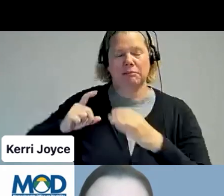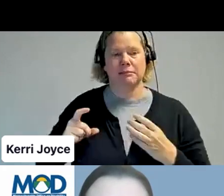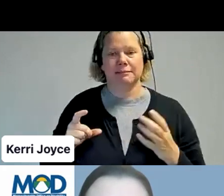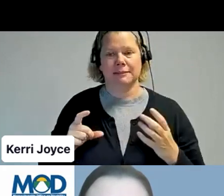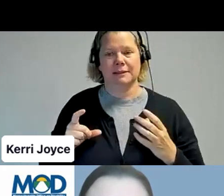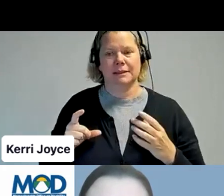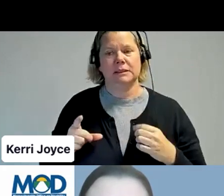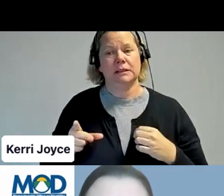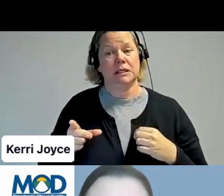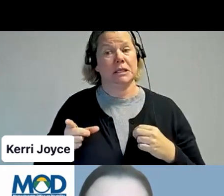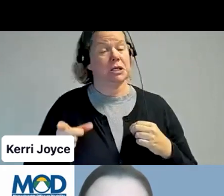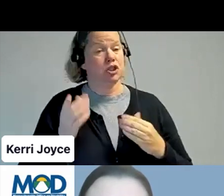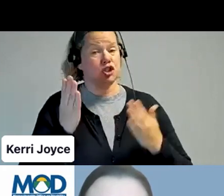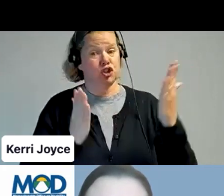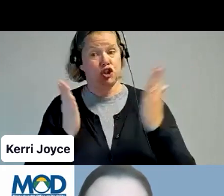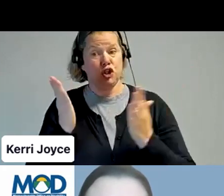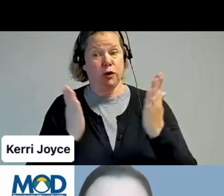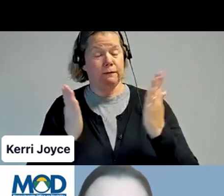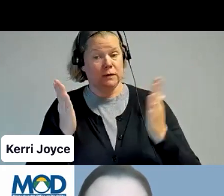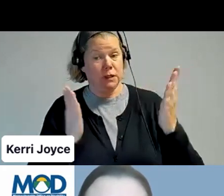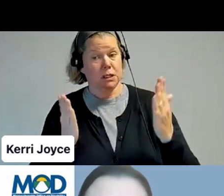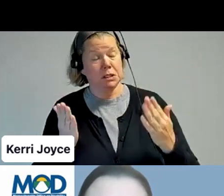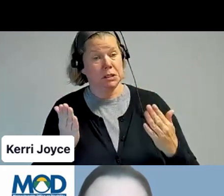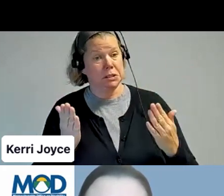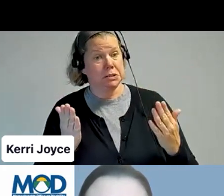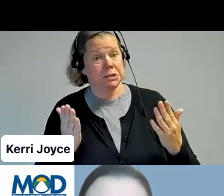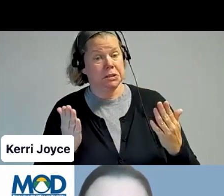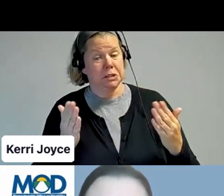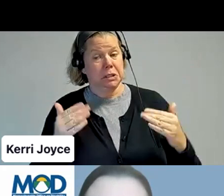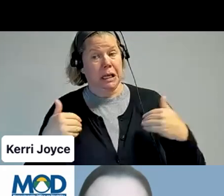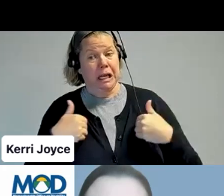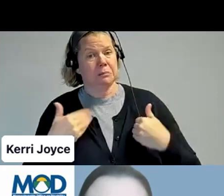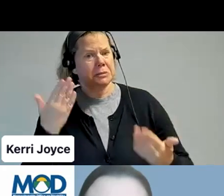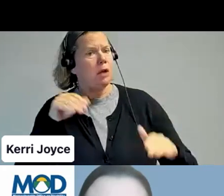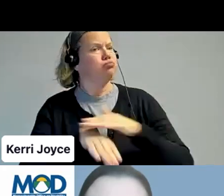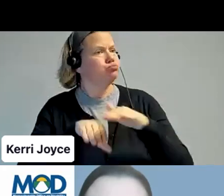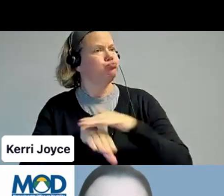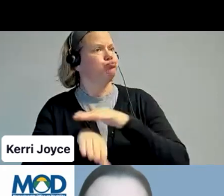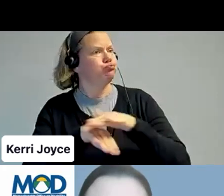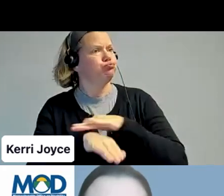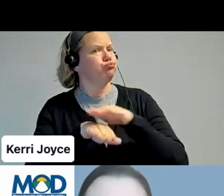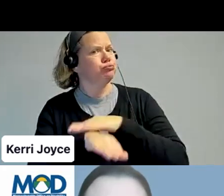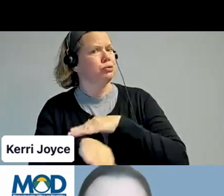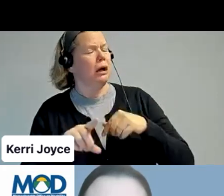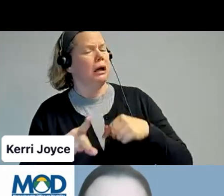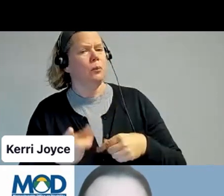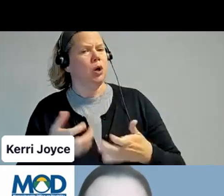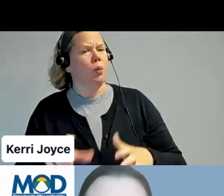owners may go into many different public settings in a day, and we don't want to make this really hard work for them.